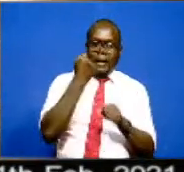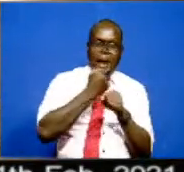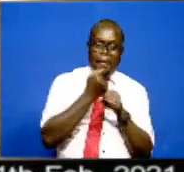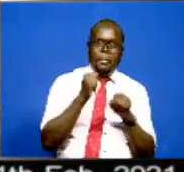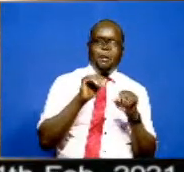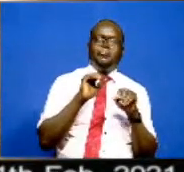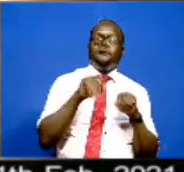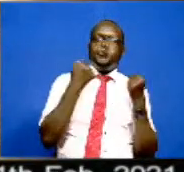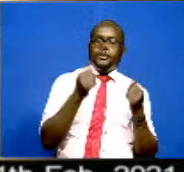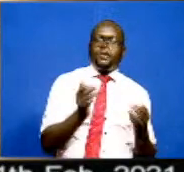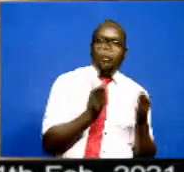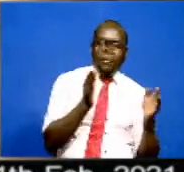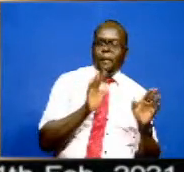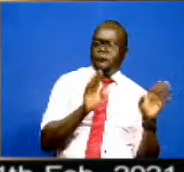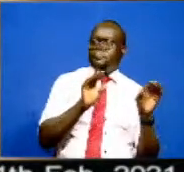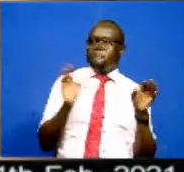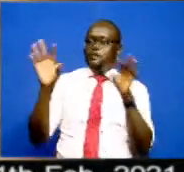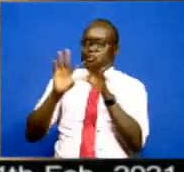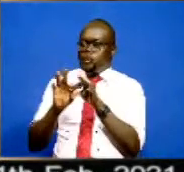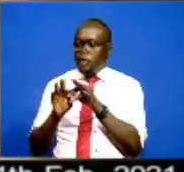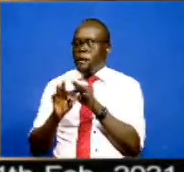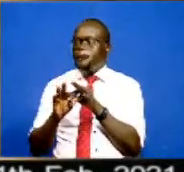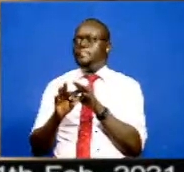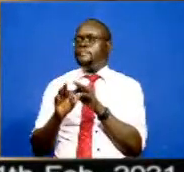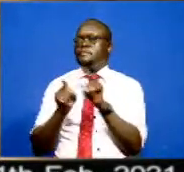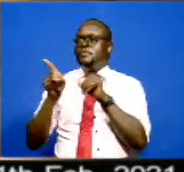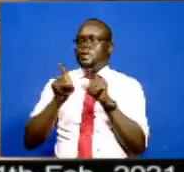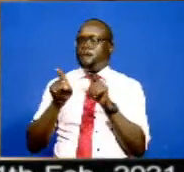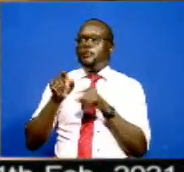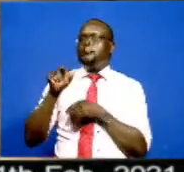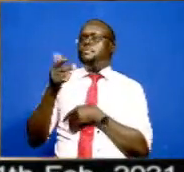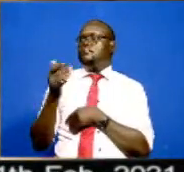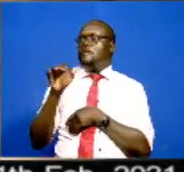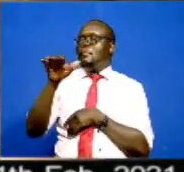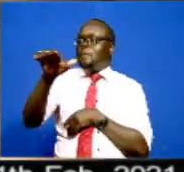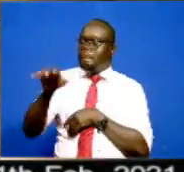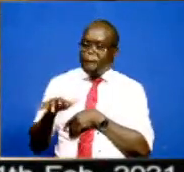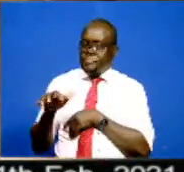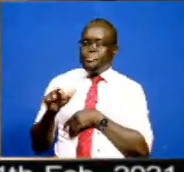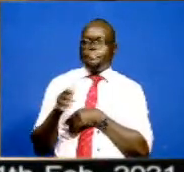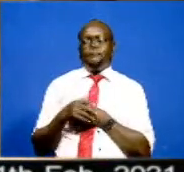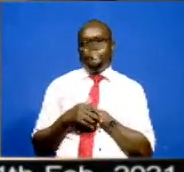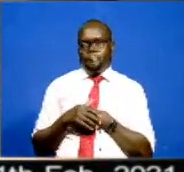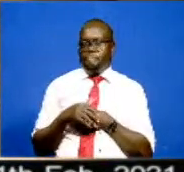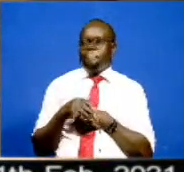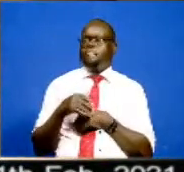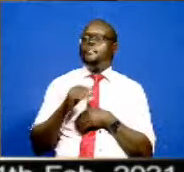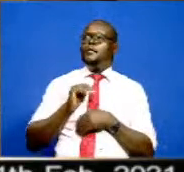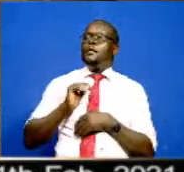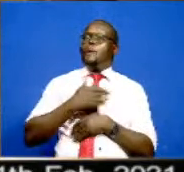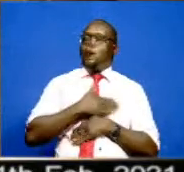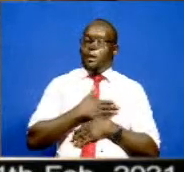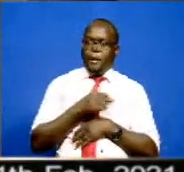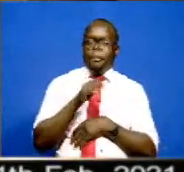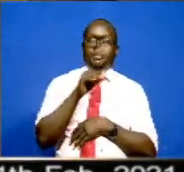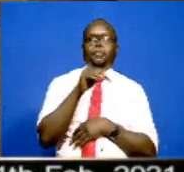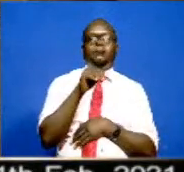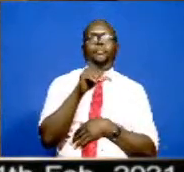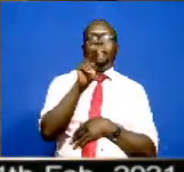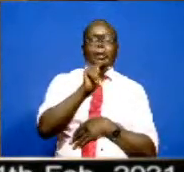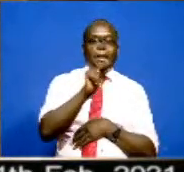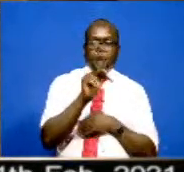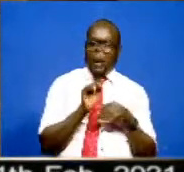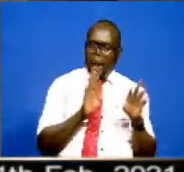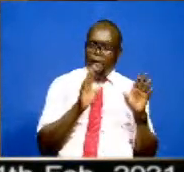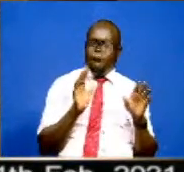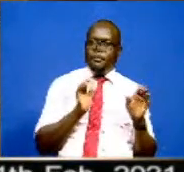Welfare to the Departmental Committee on Transport, Public Works and Housing. The Honorable Nelson Koech, MP, to move from the Departmental